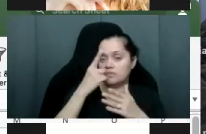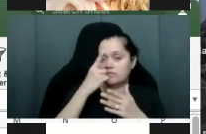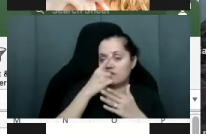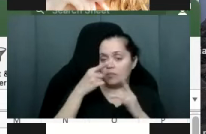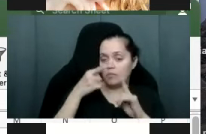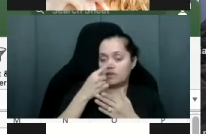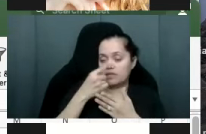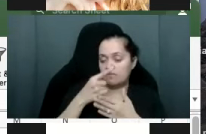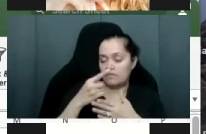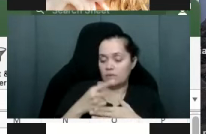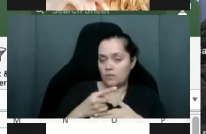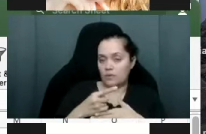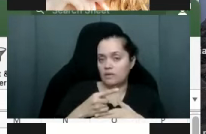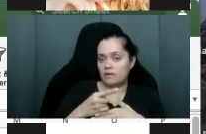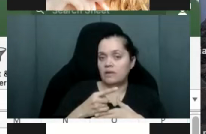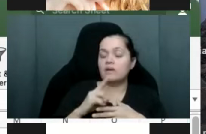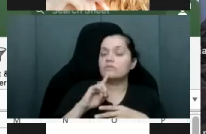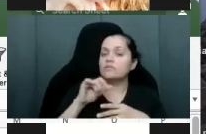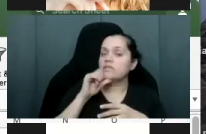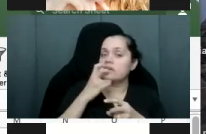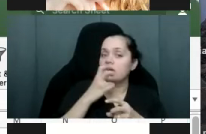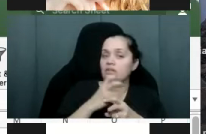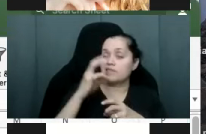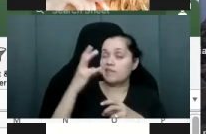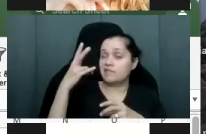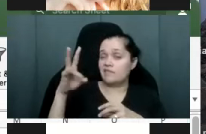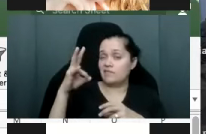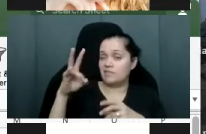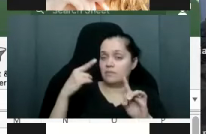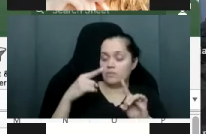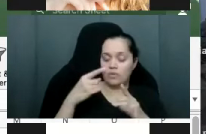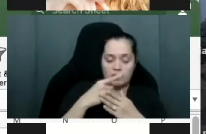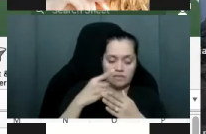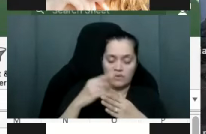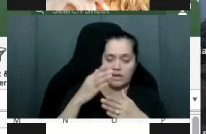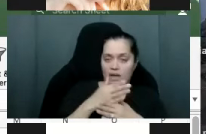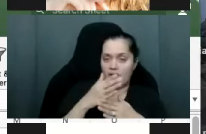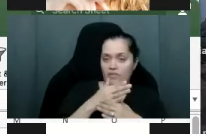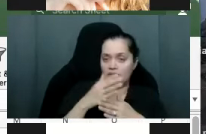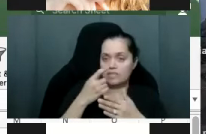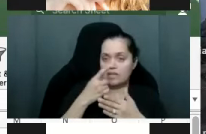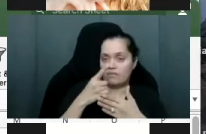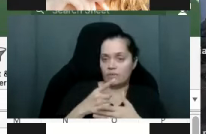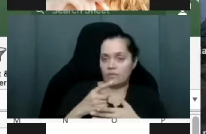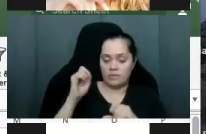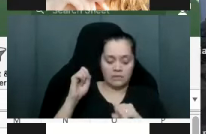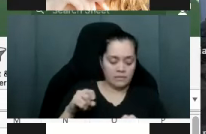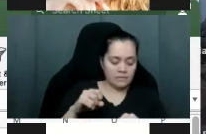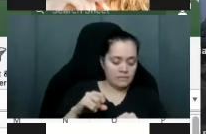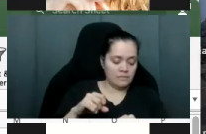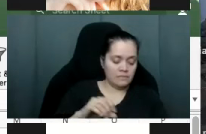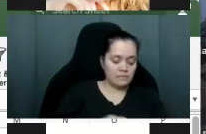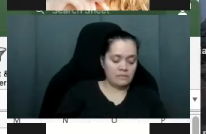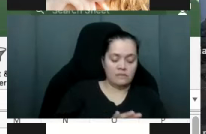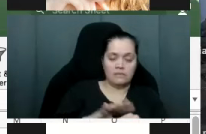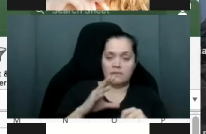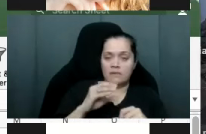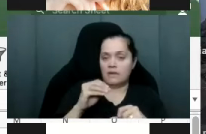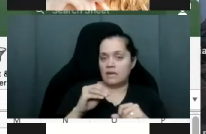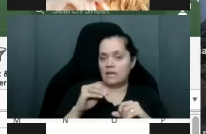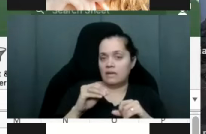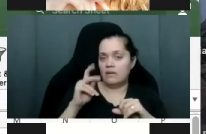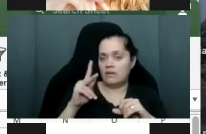week. It's certainly not that hard to get 17 points on average per week. And all right, what